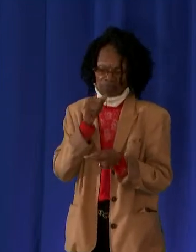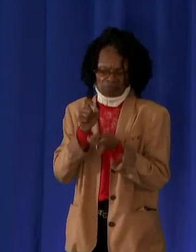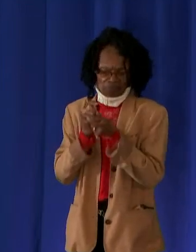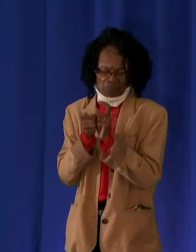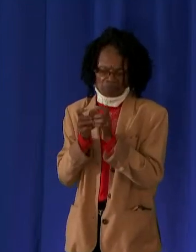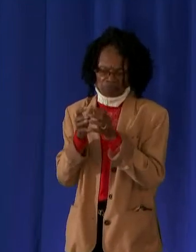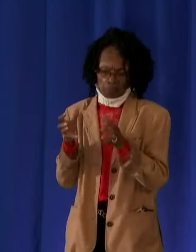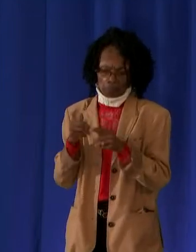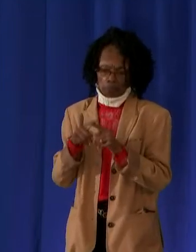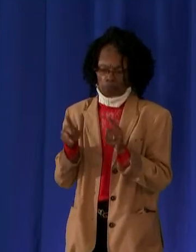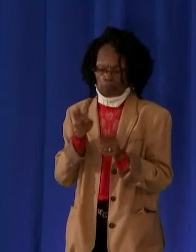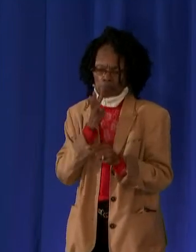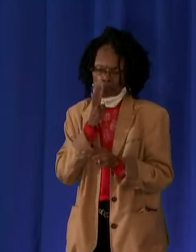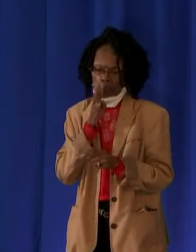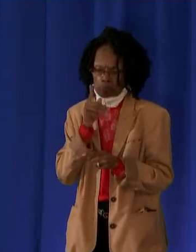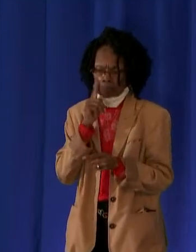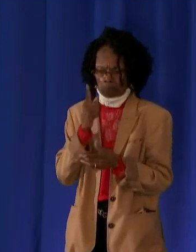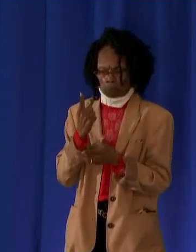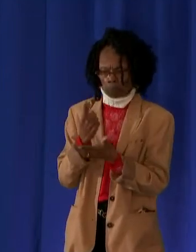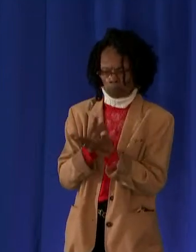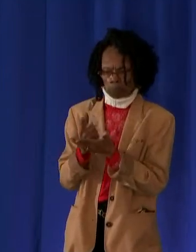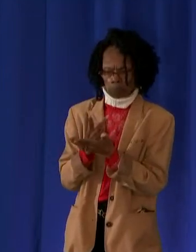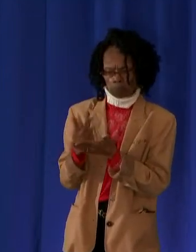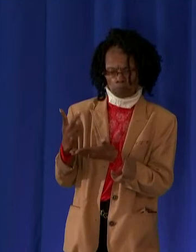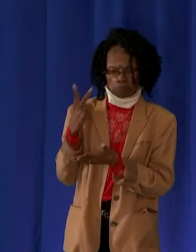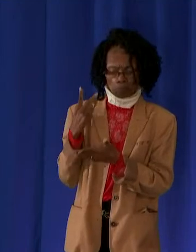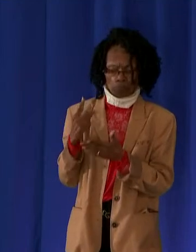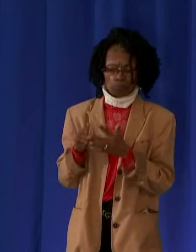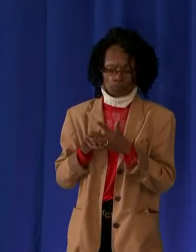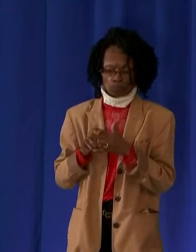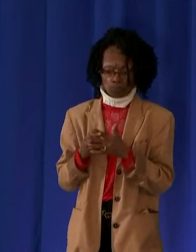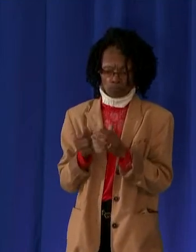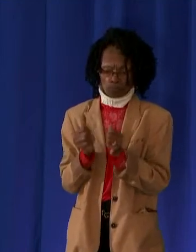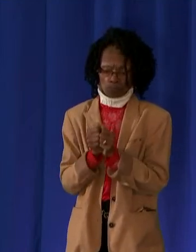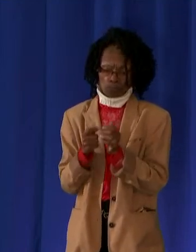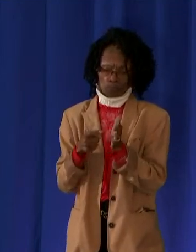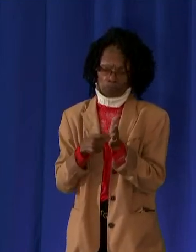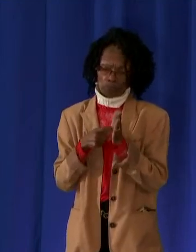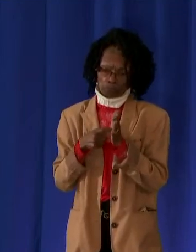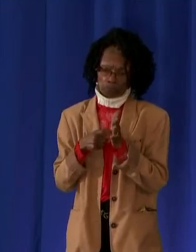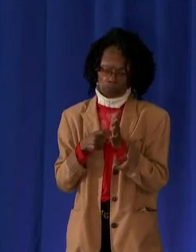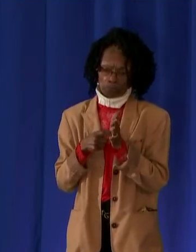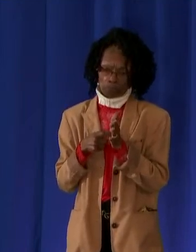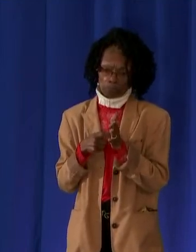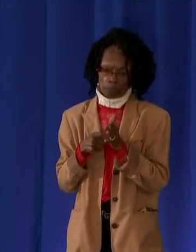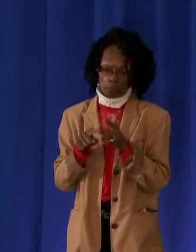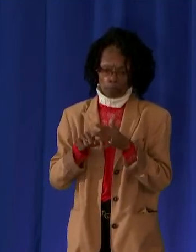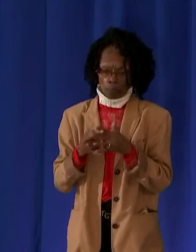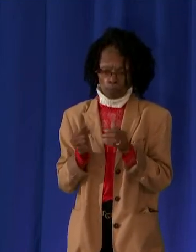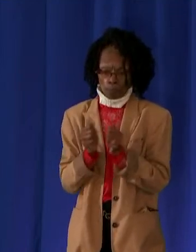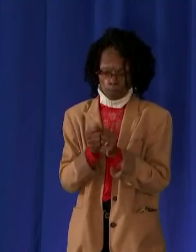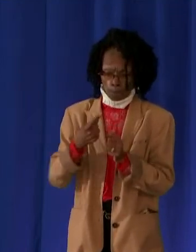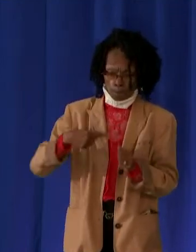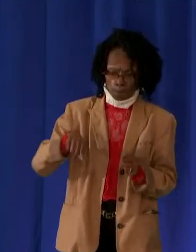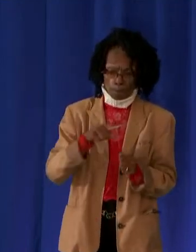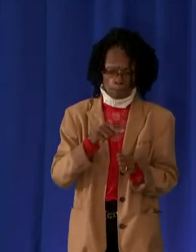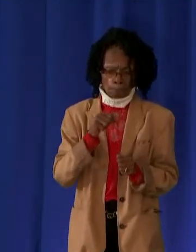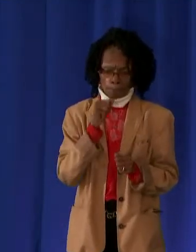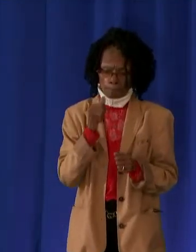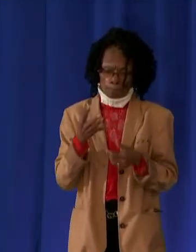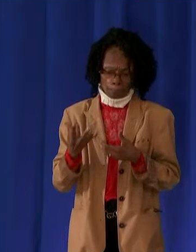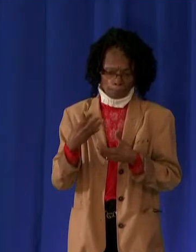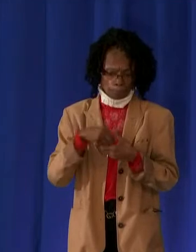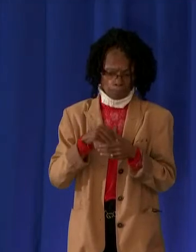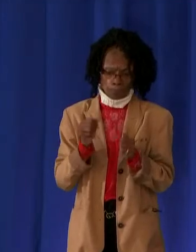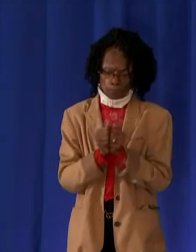talked, I think, a week or two ago, which is when we begin discipline. As I've said, we typically start with individuals who've chosen not to